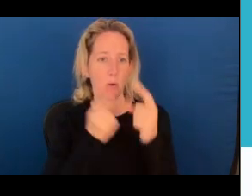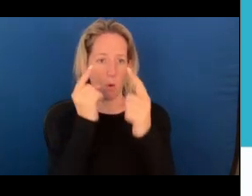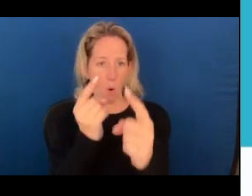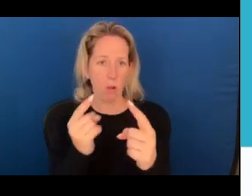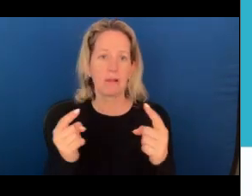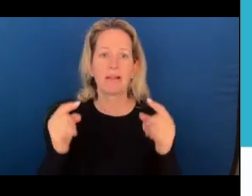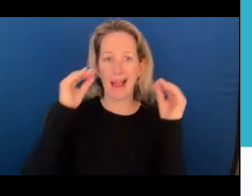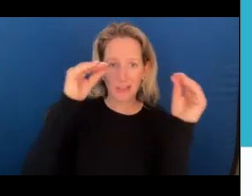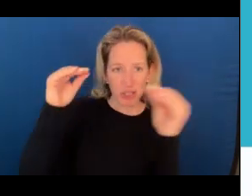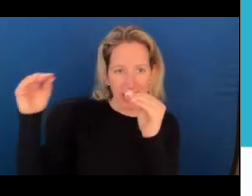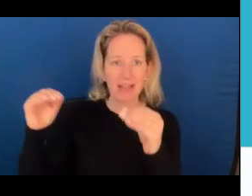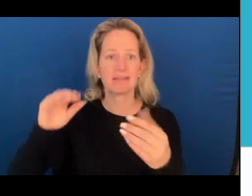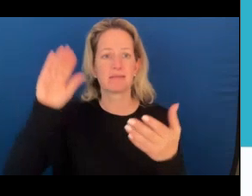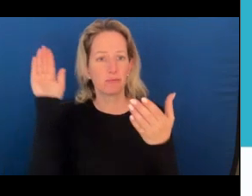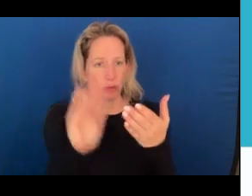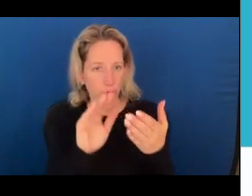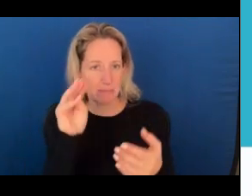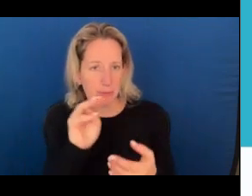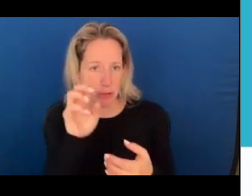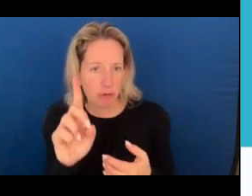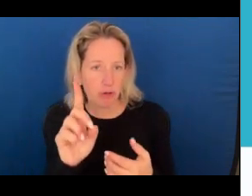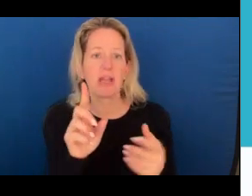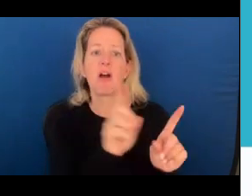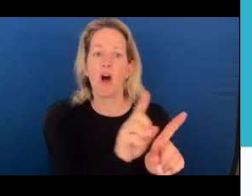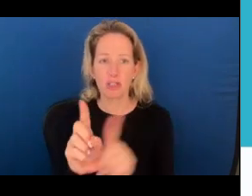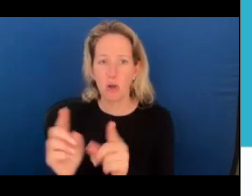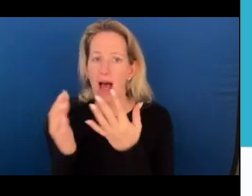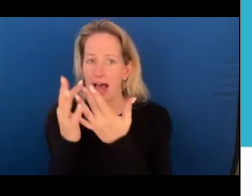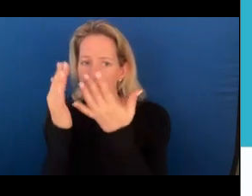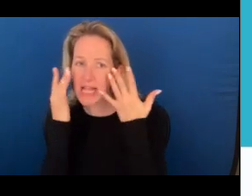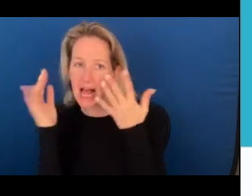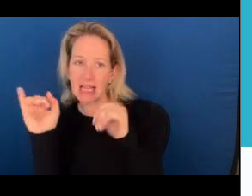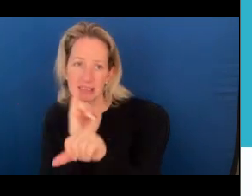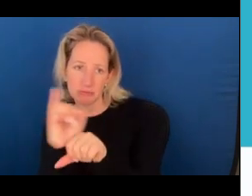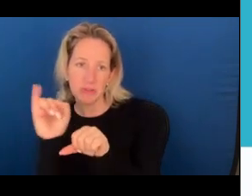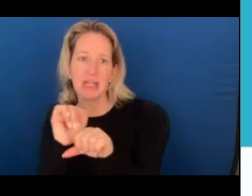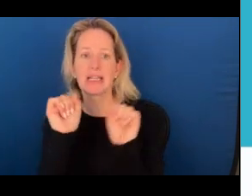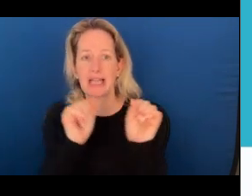the capability for industry to shift towards sustainable practices.